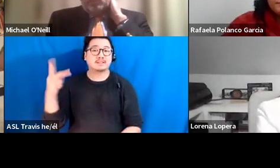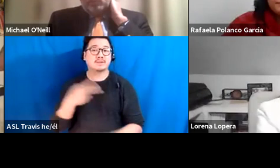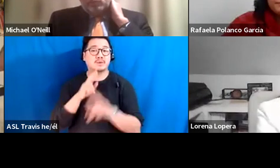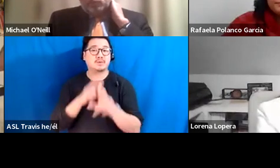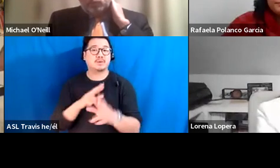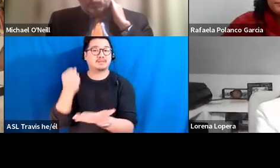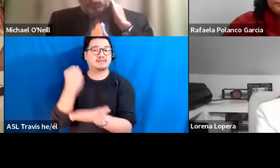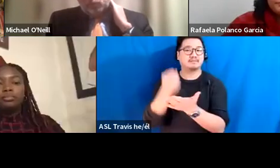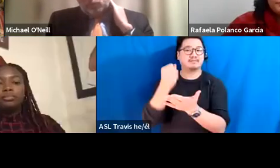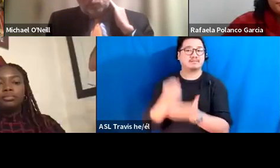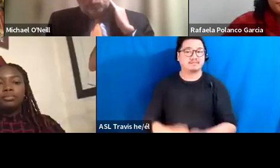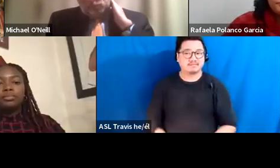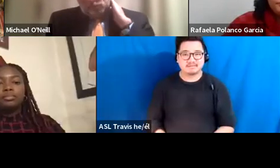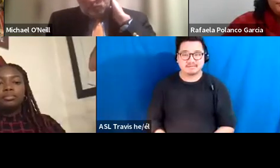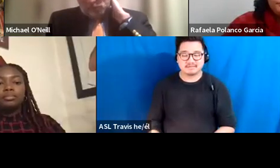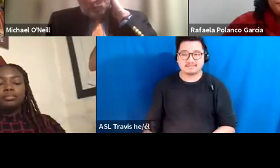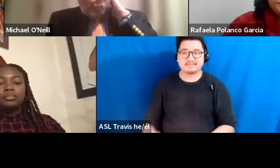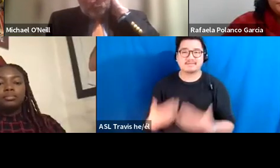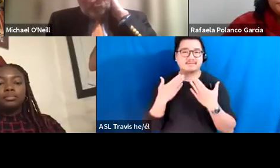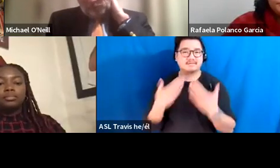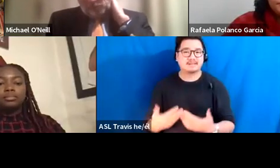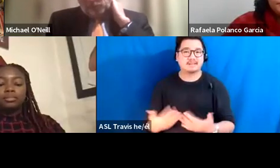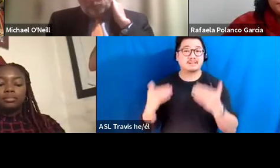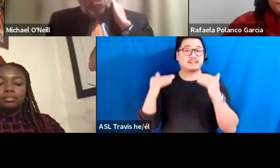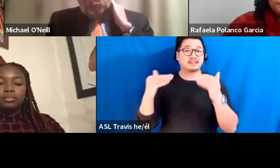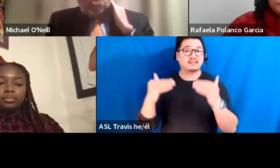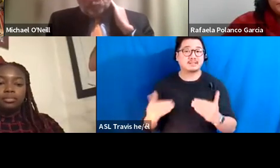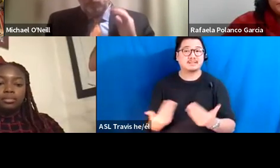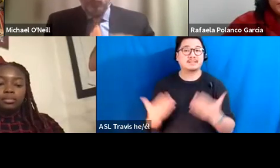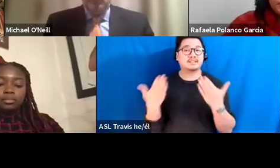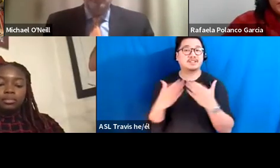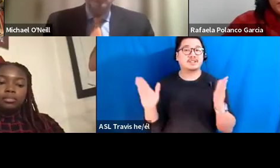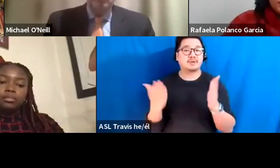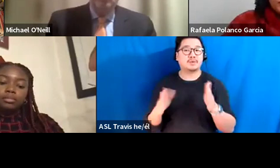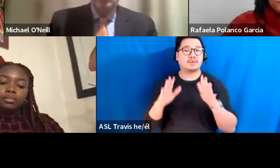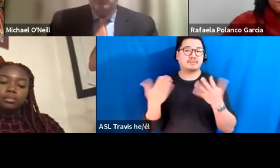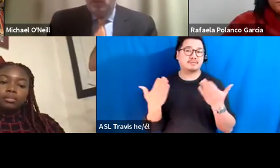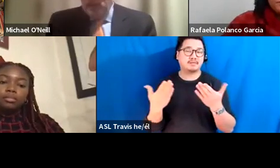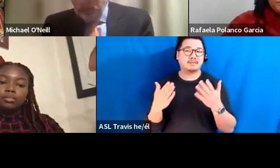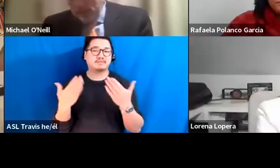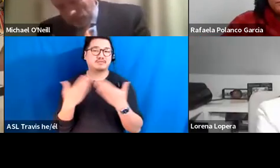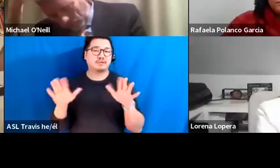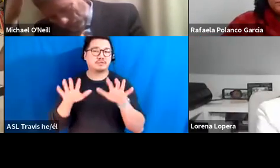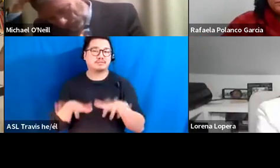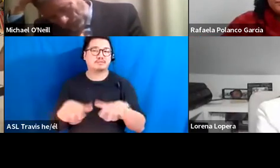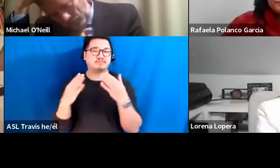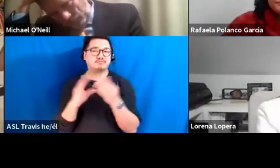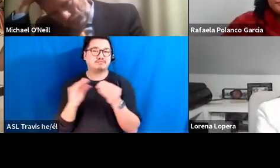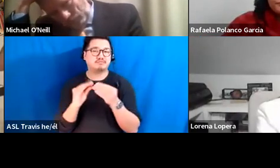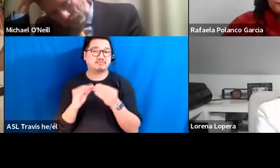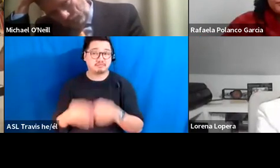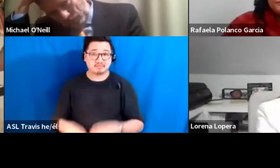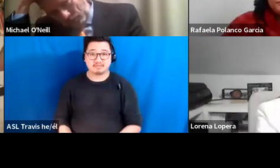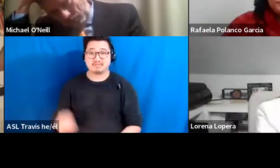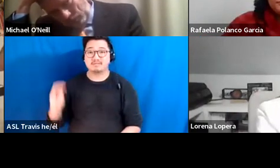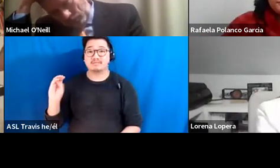approved unanimously thank you we'll now move on to general public com comment ms sullivan thank